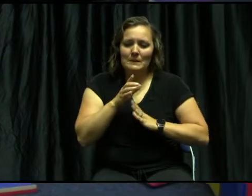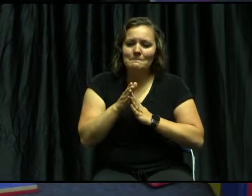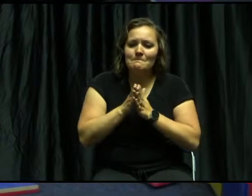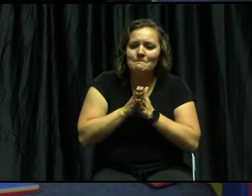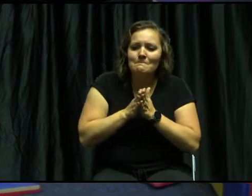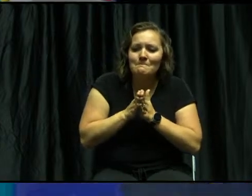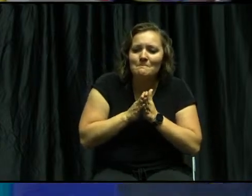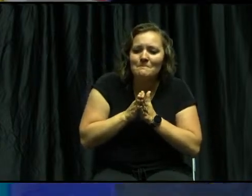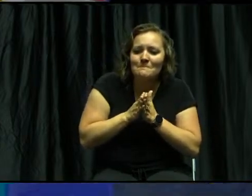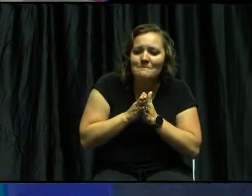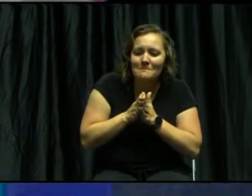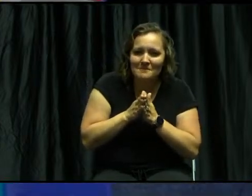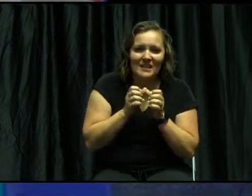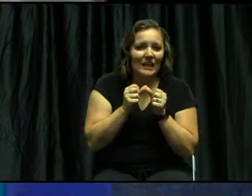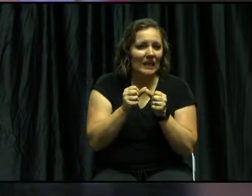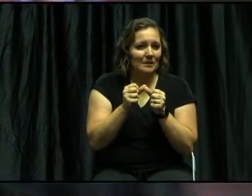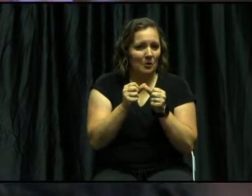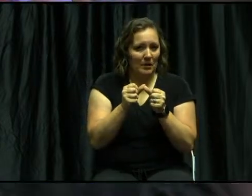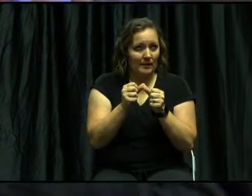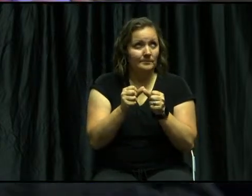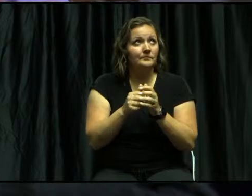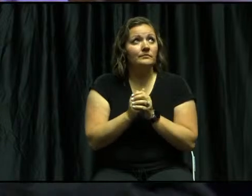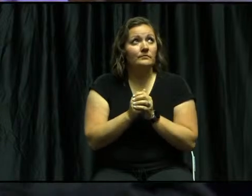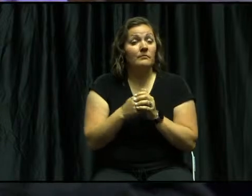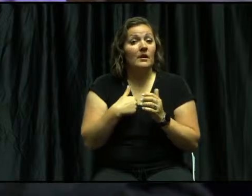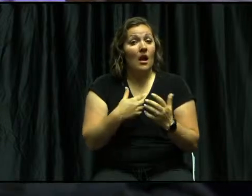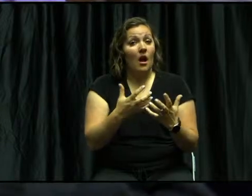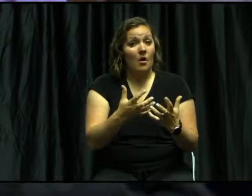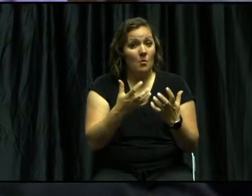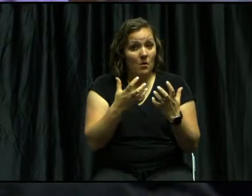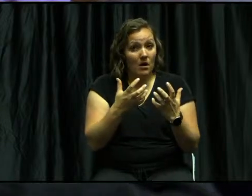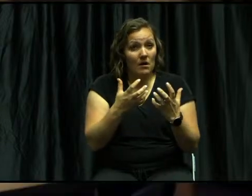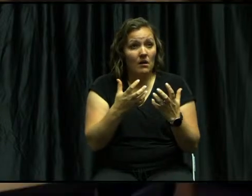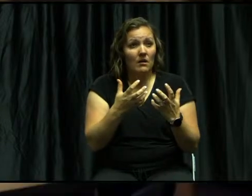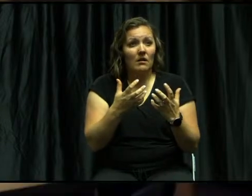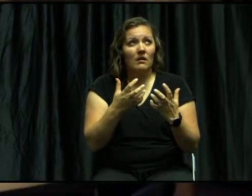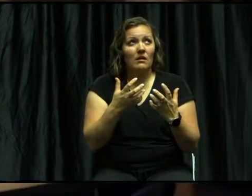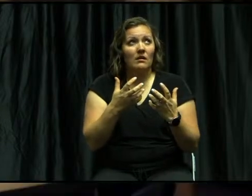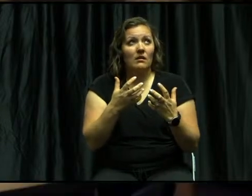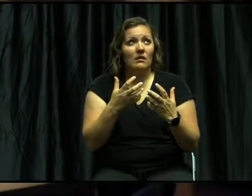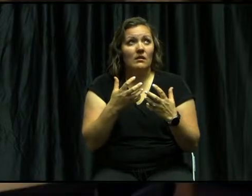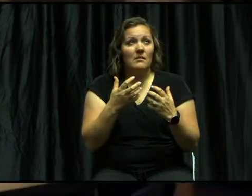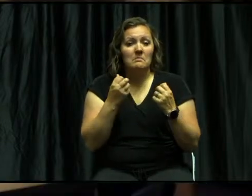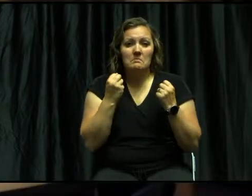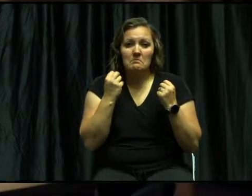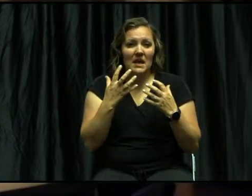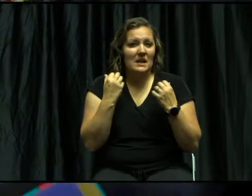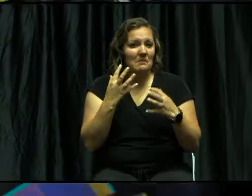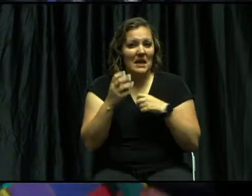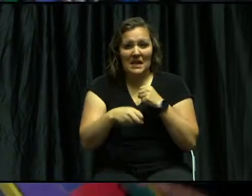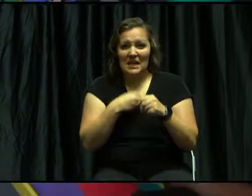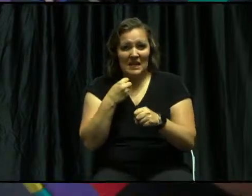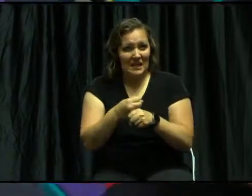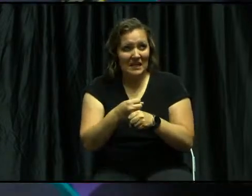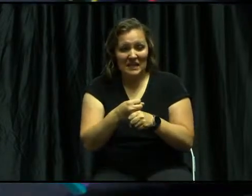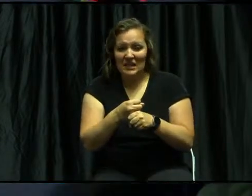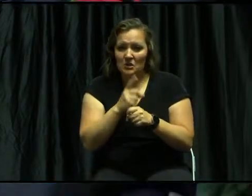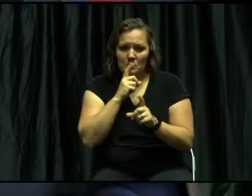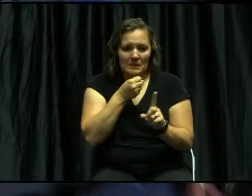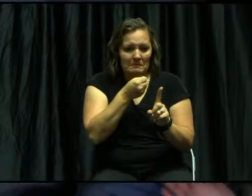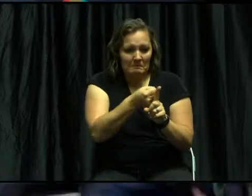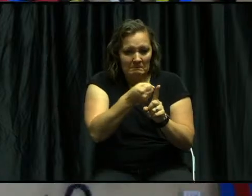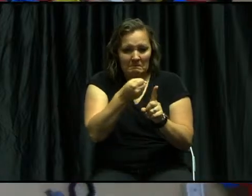you to keep going. I want to spend many years impacting